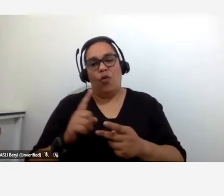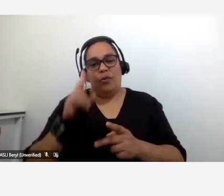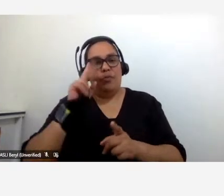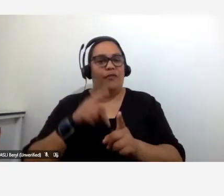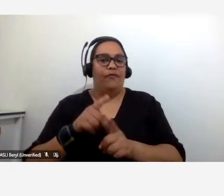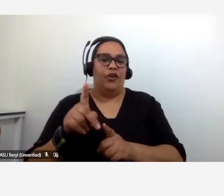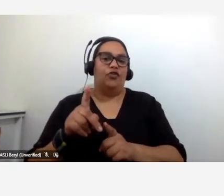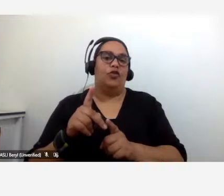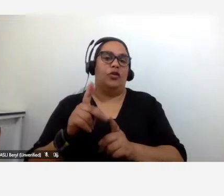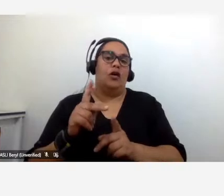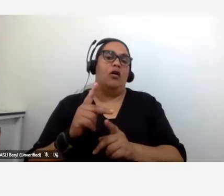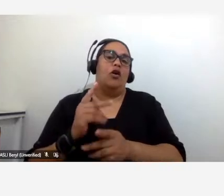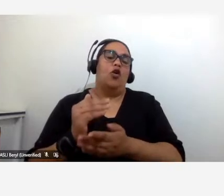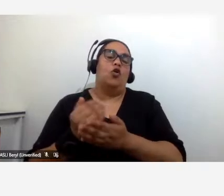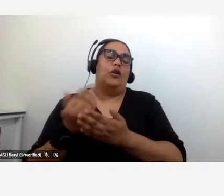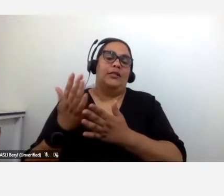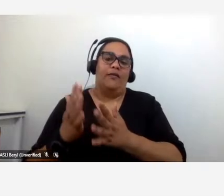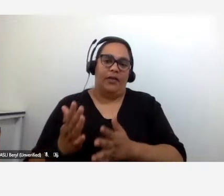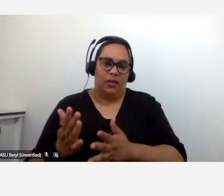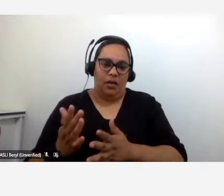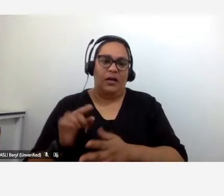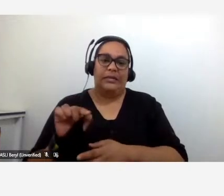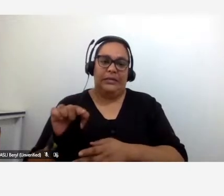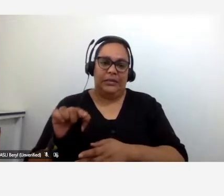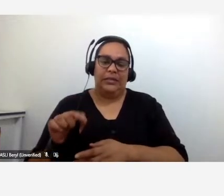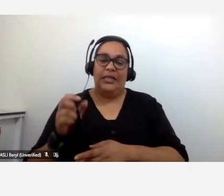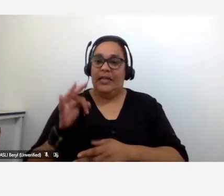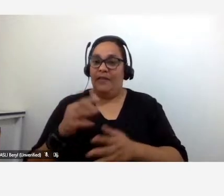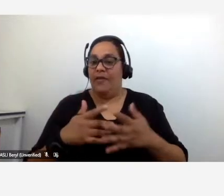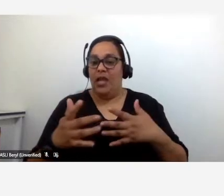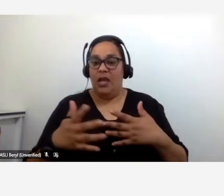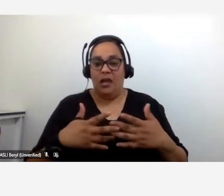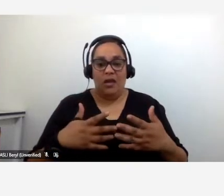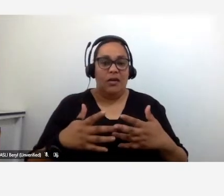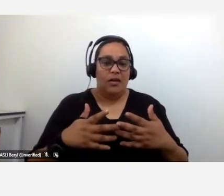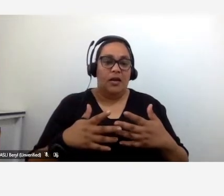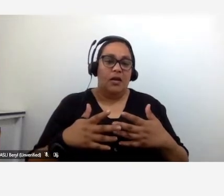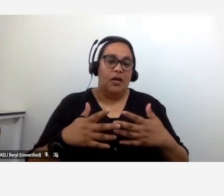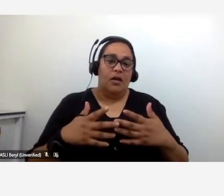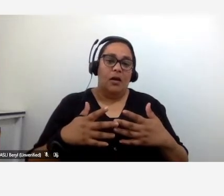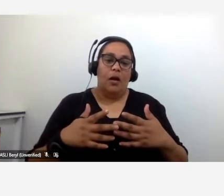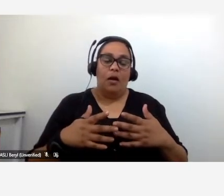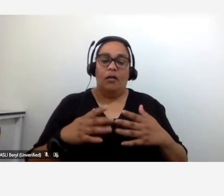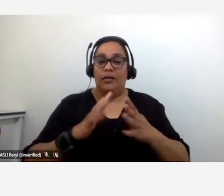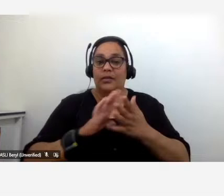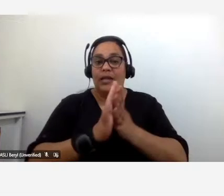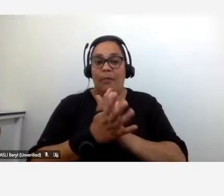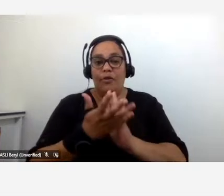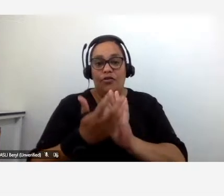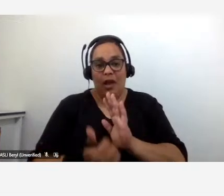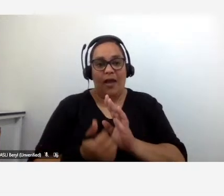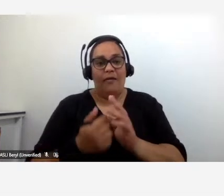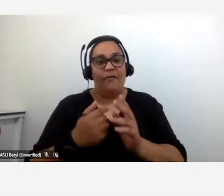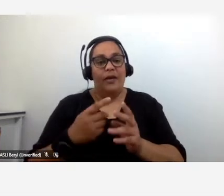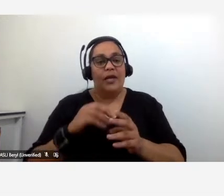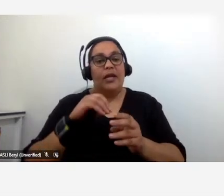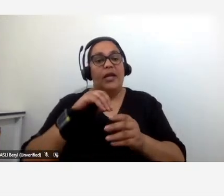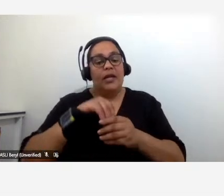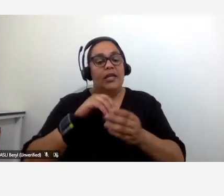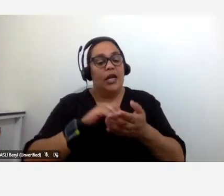professional conservator who then, if there's any potential damage to any